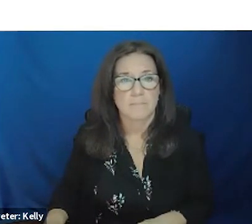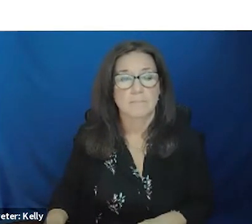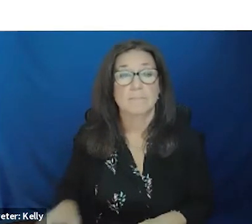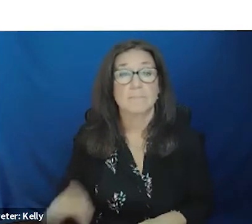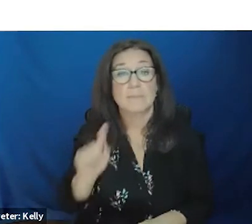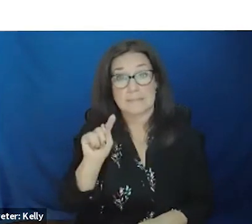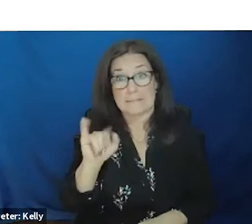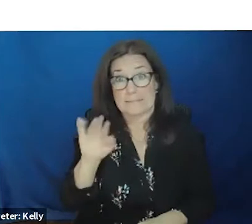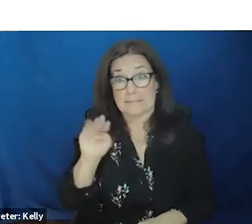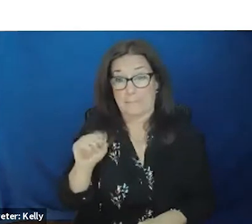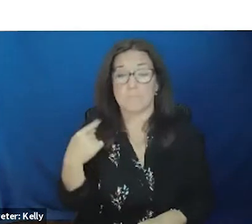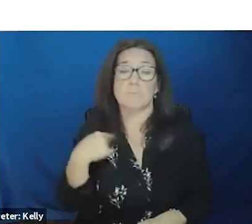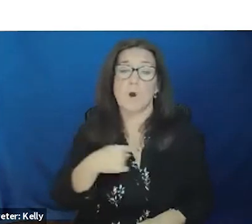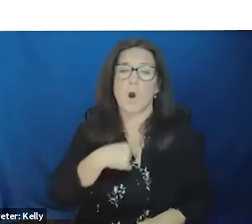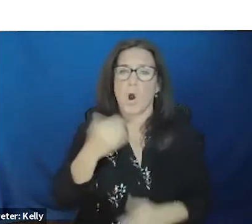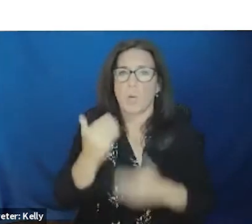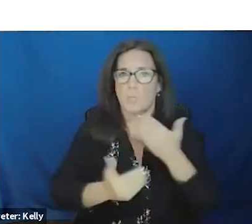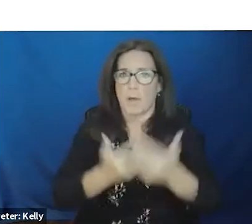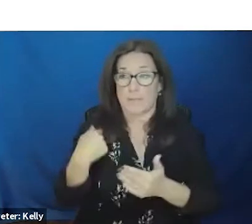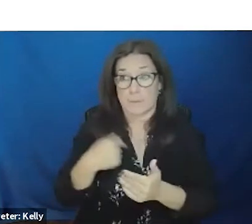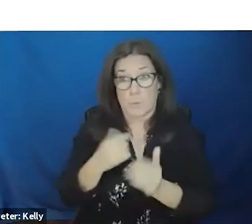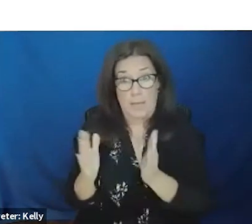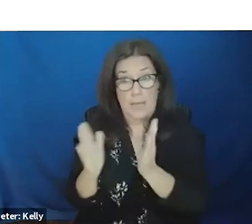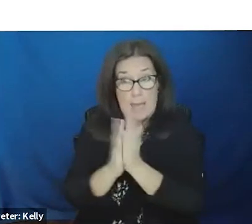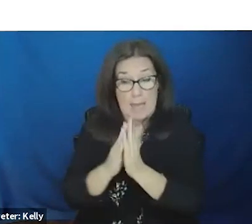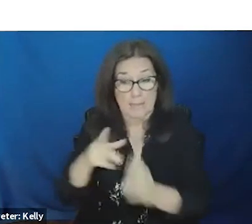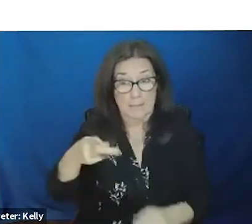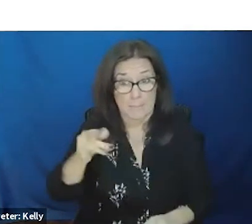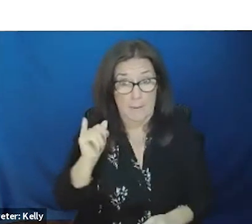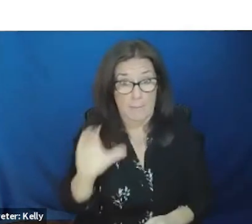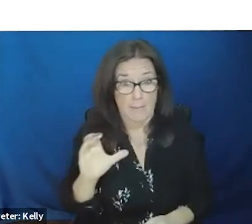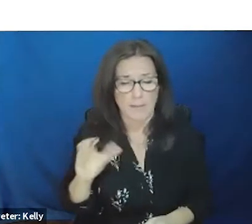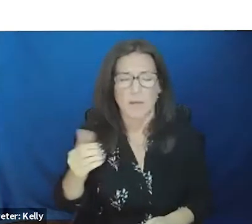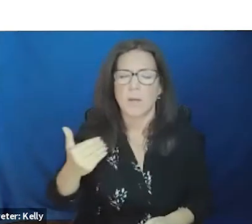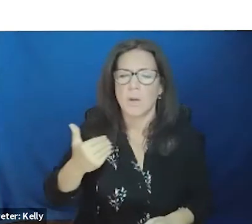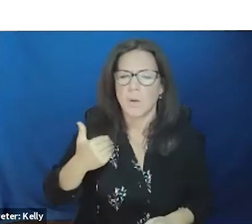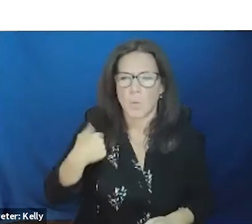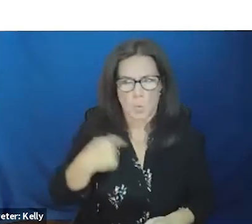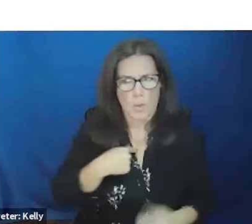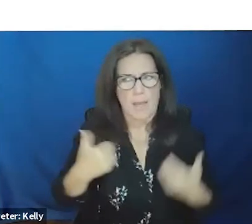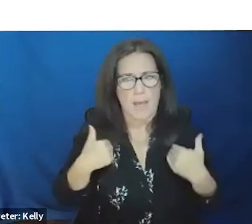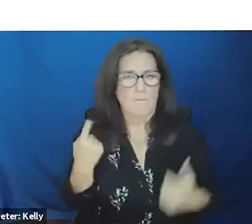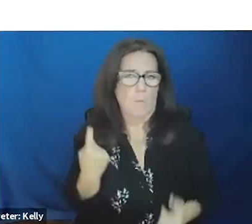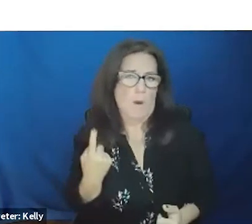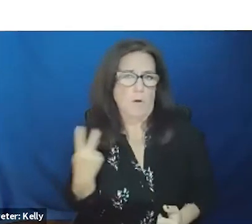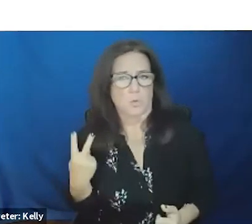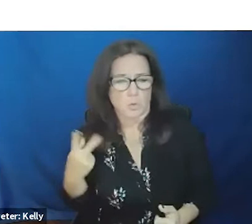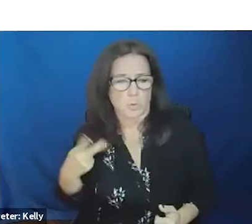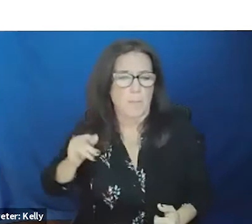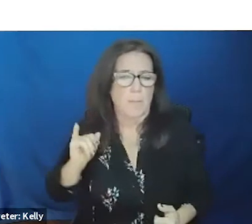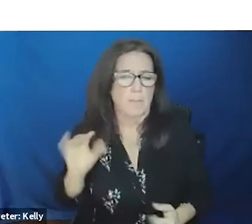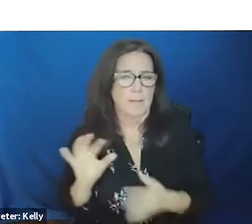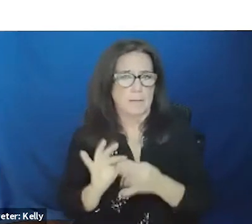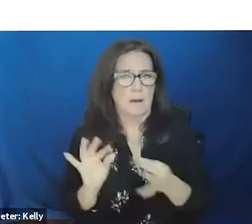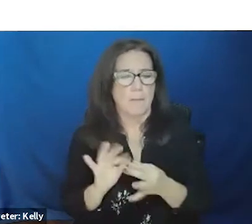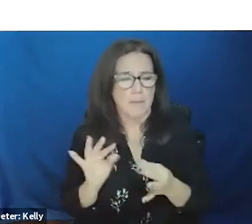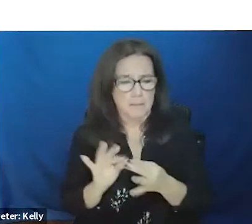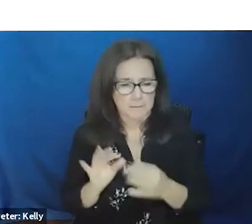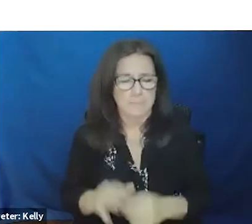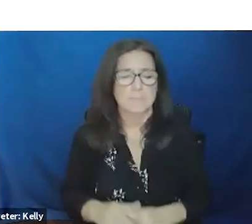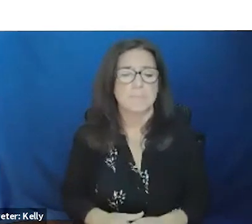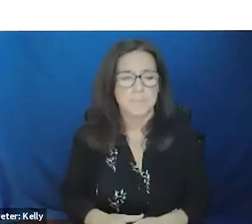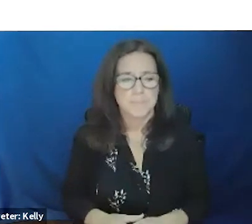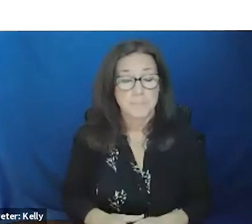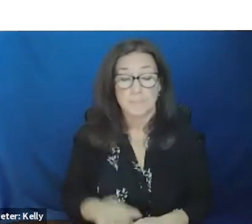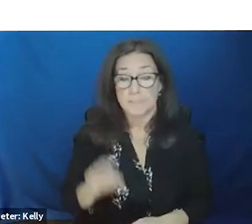ask our public, and I believe that we have one or two public comments on this issue. So, Ms.